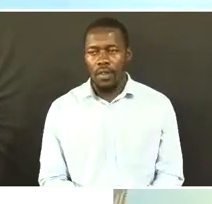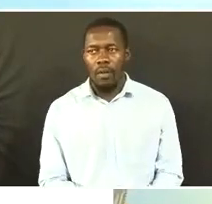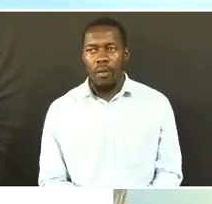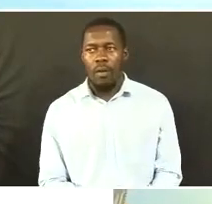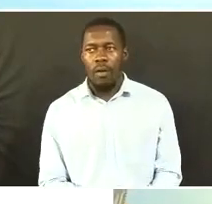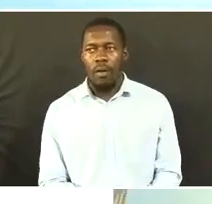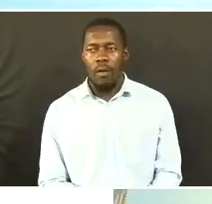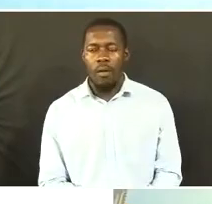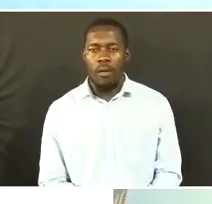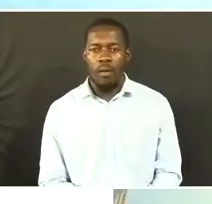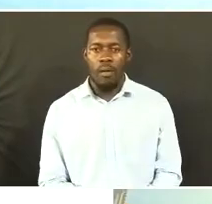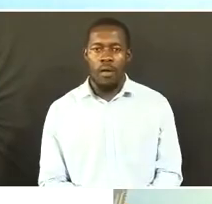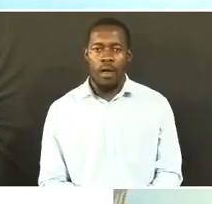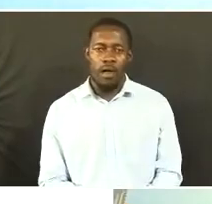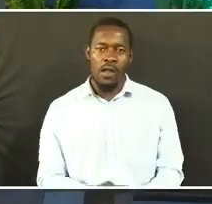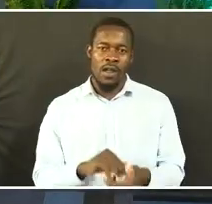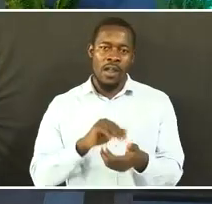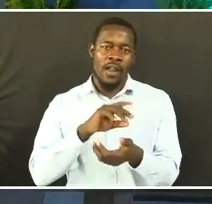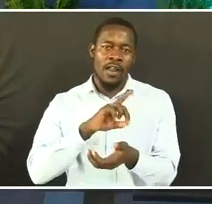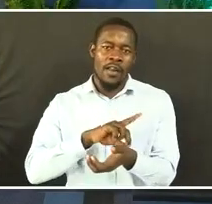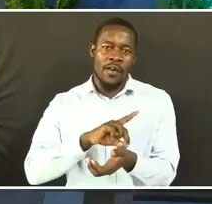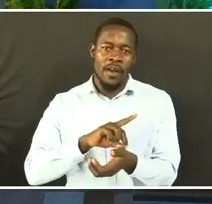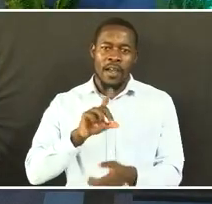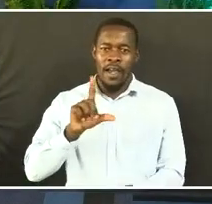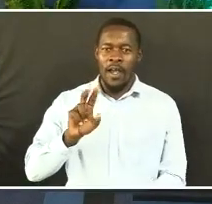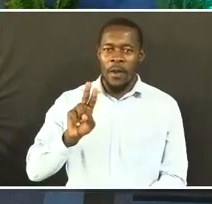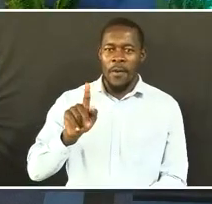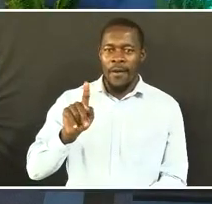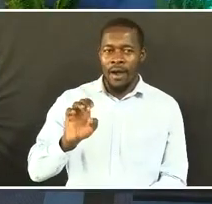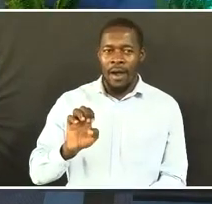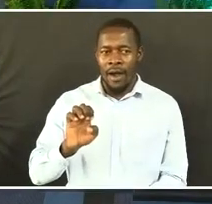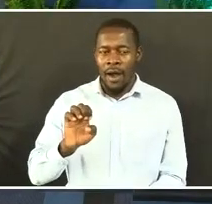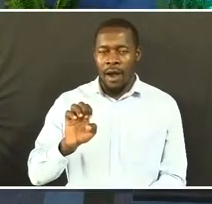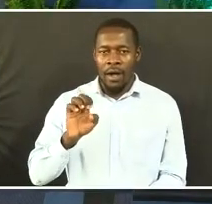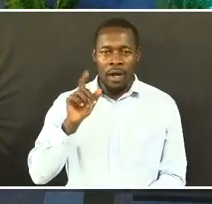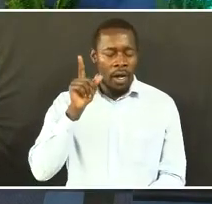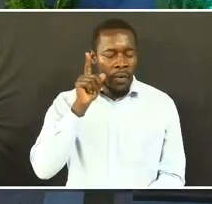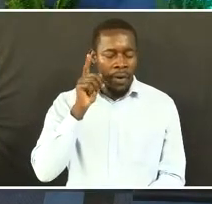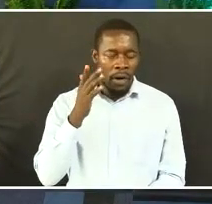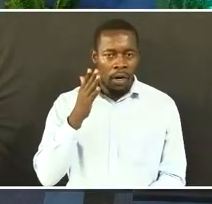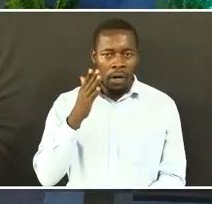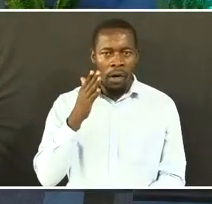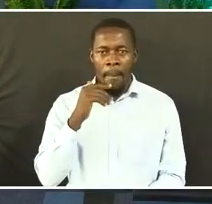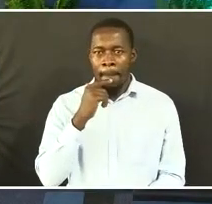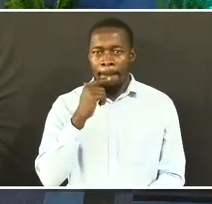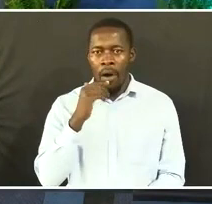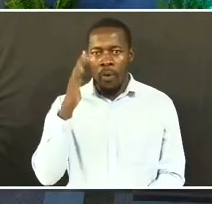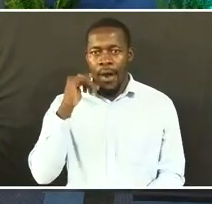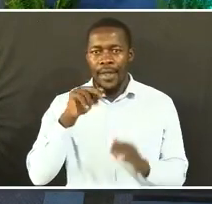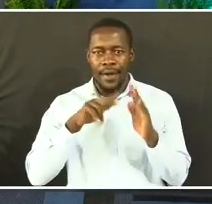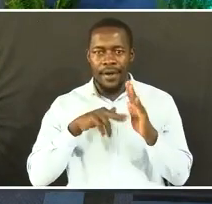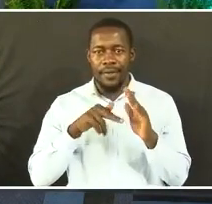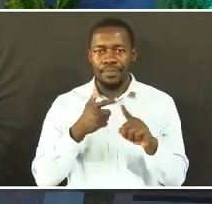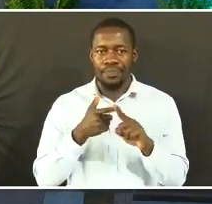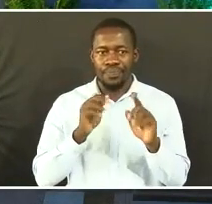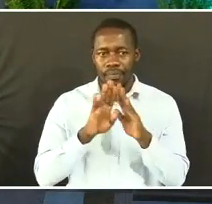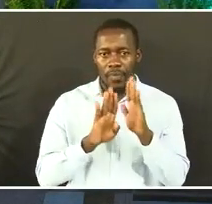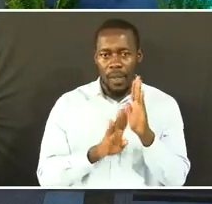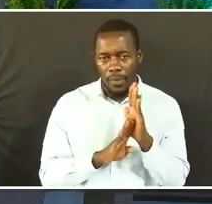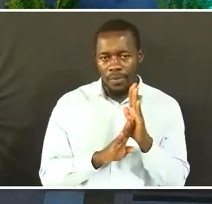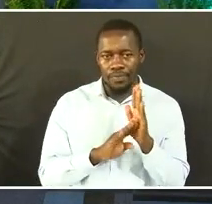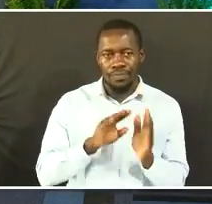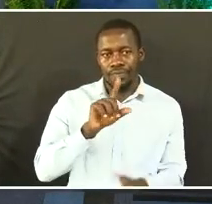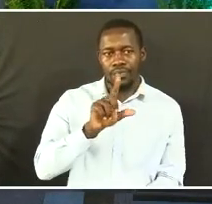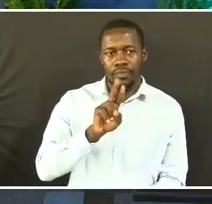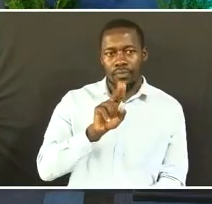Dr. Luke. But before I read Luke, to set a foundation for why we read from the Bible, this you don't have to refer. I will